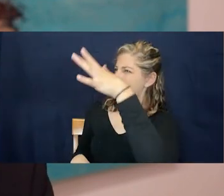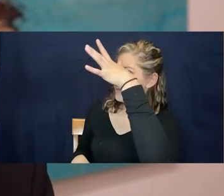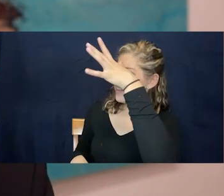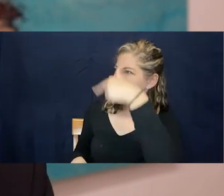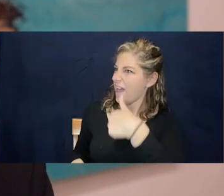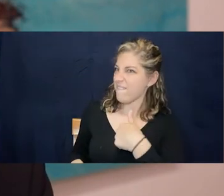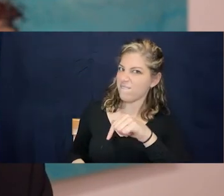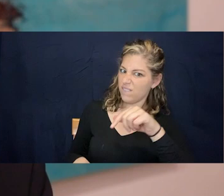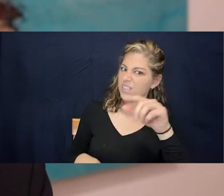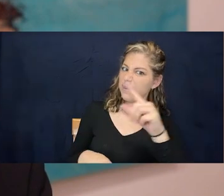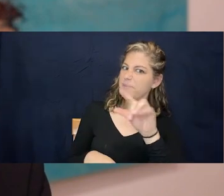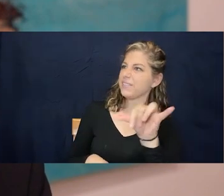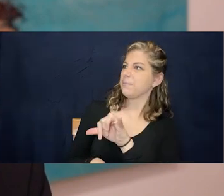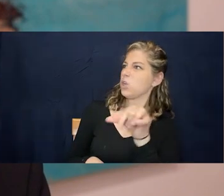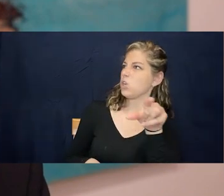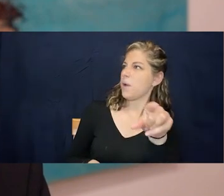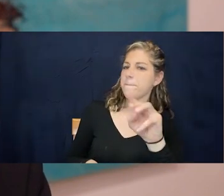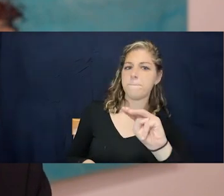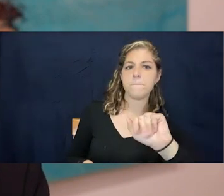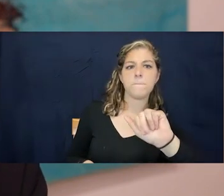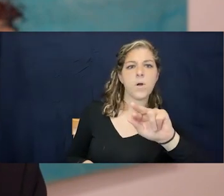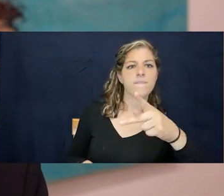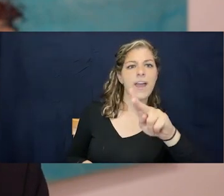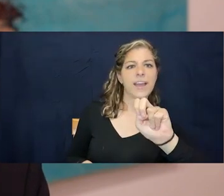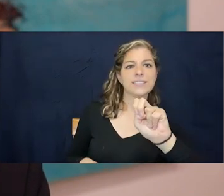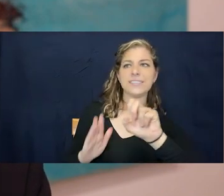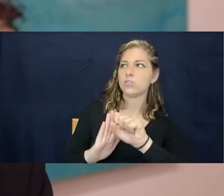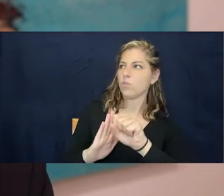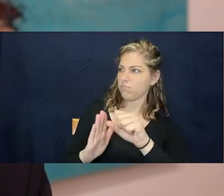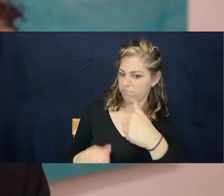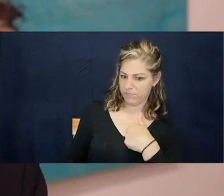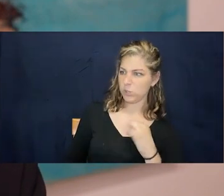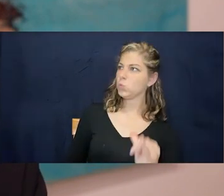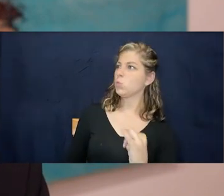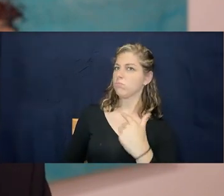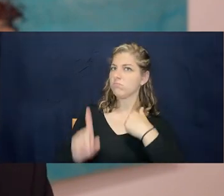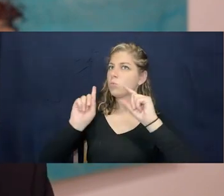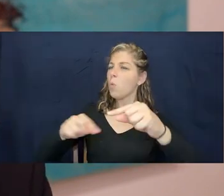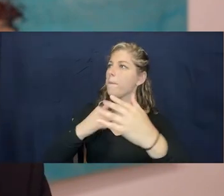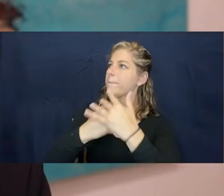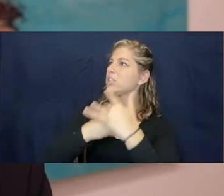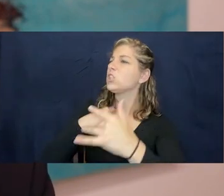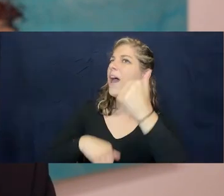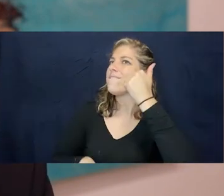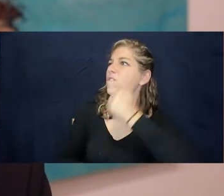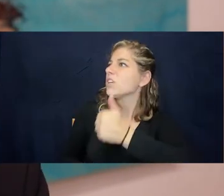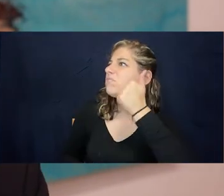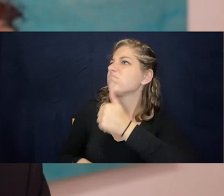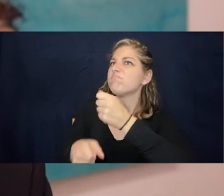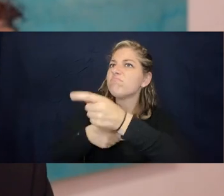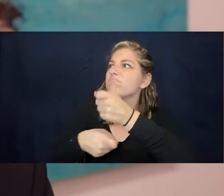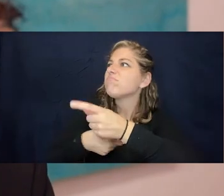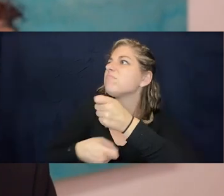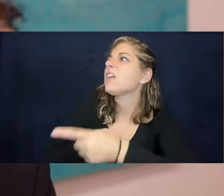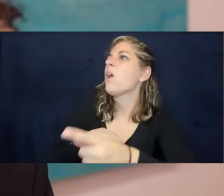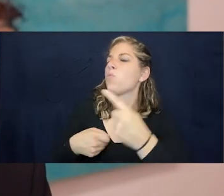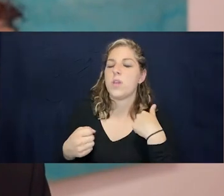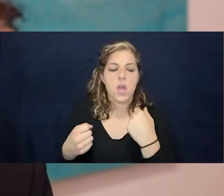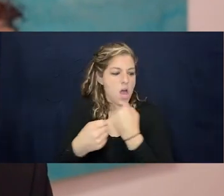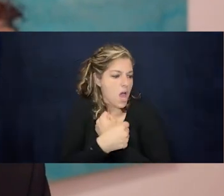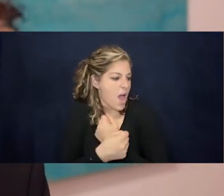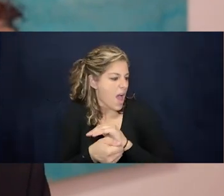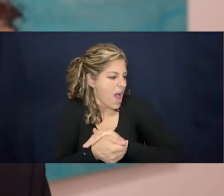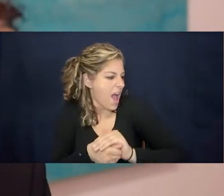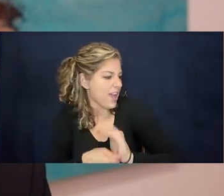celebration that a woman approached me and said, "My dad has Marfan syndrome. I have Marfan syndrome. And every year we go to the beach with friends